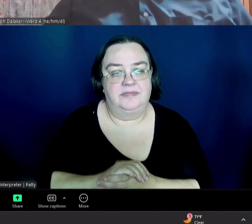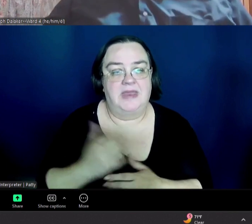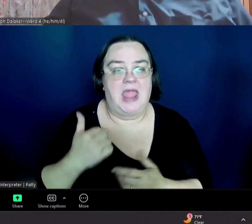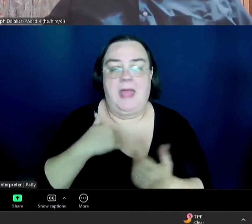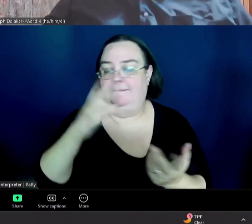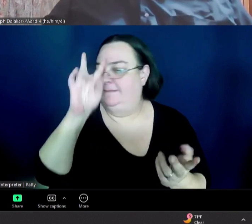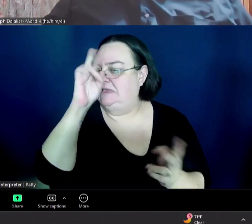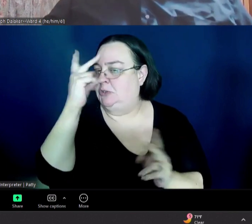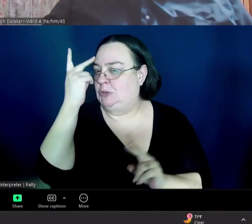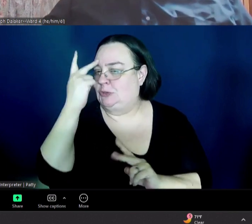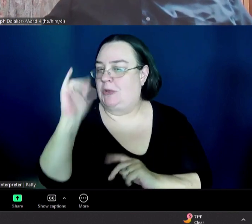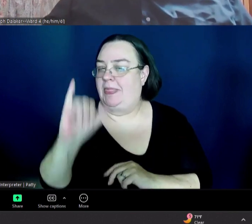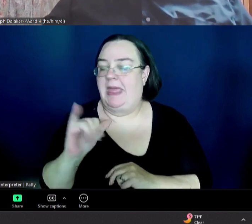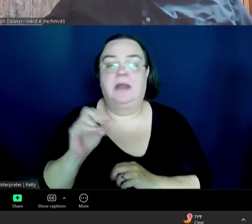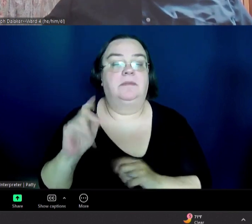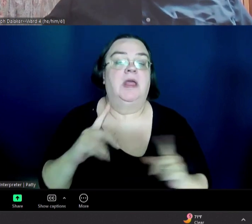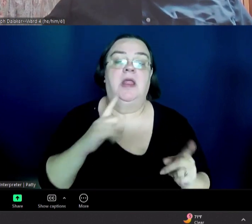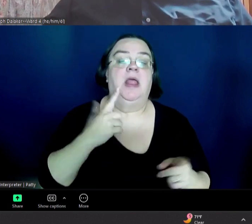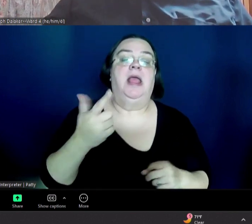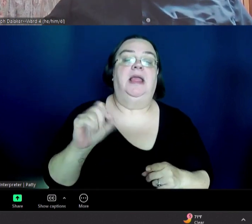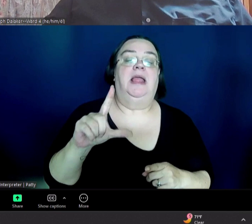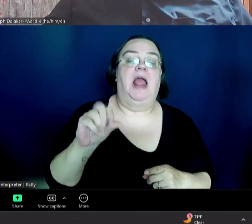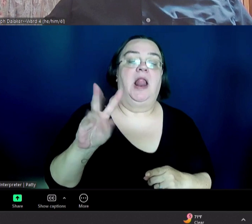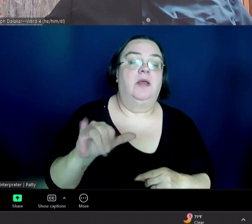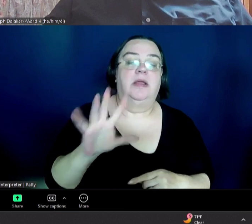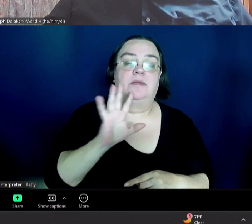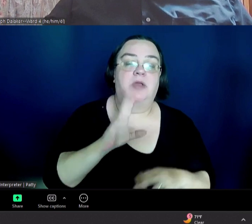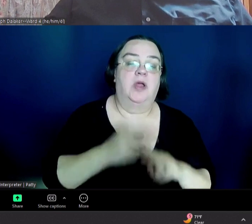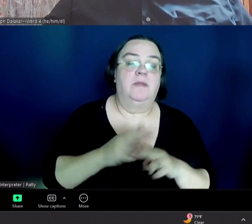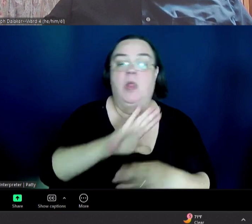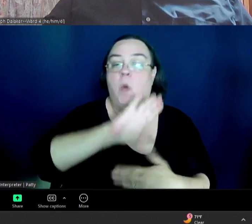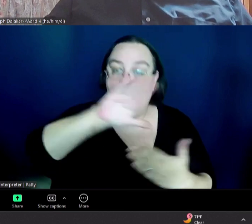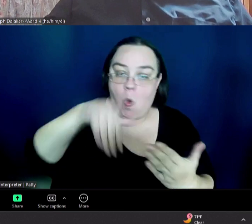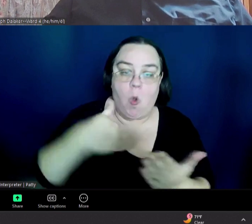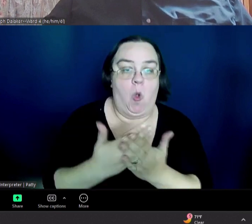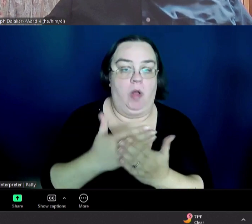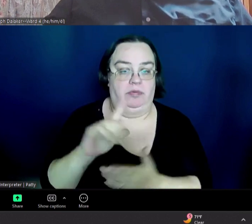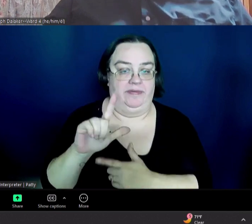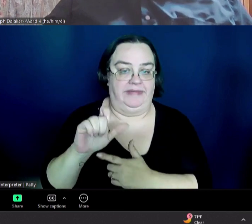Okay. I'm sorry, I was talking about the entirety of Legion